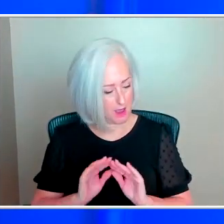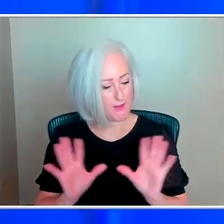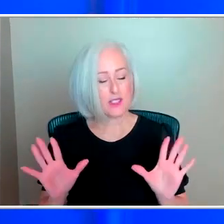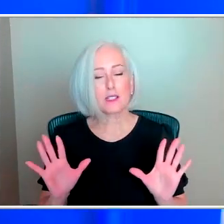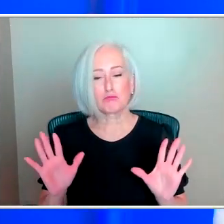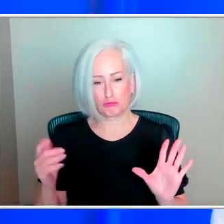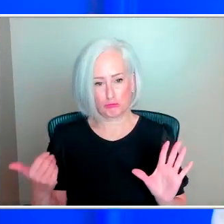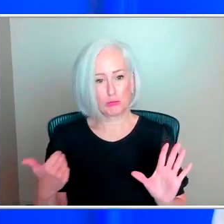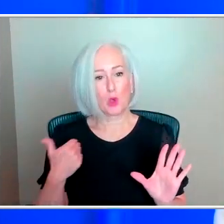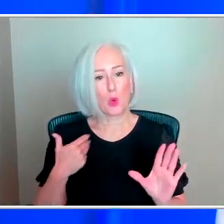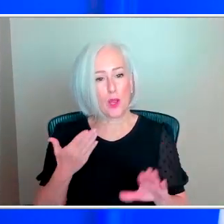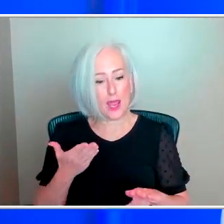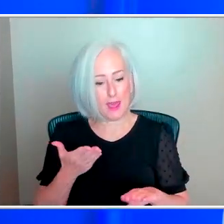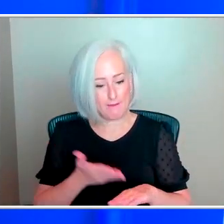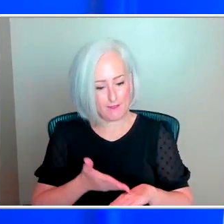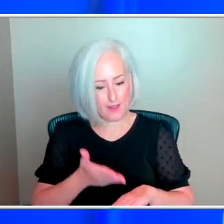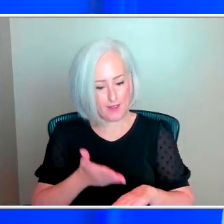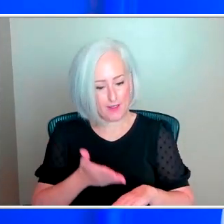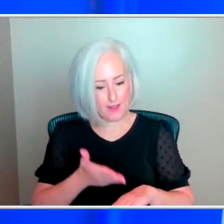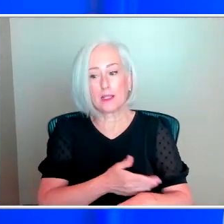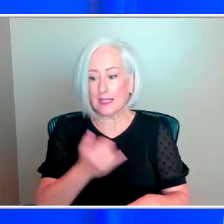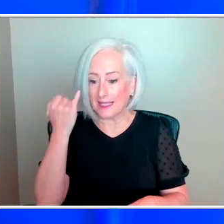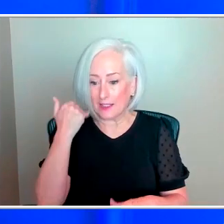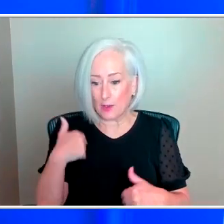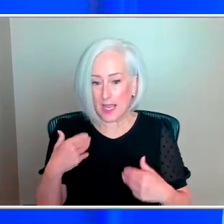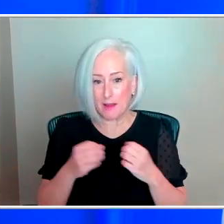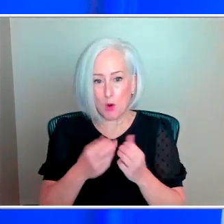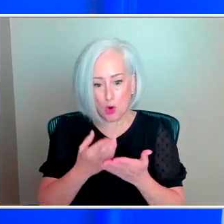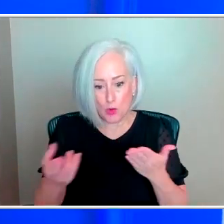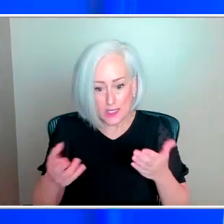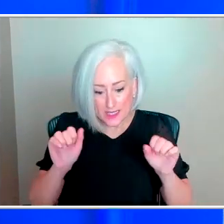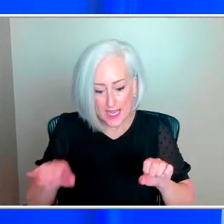we had more resources, could we make them faster? Potentially.